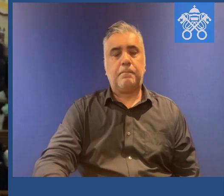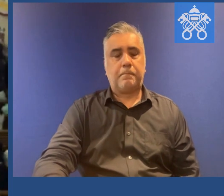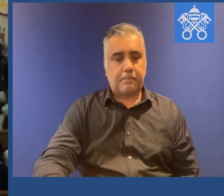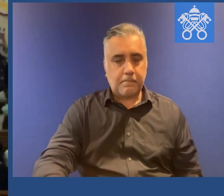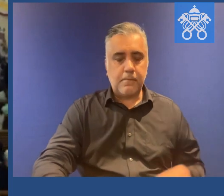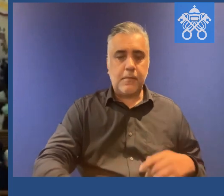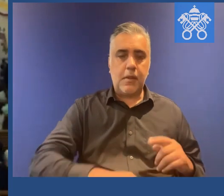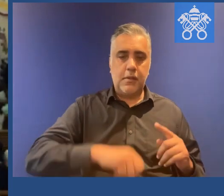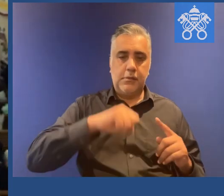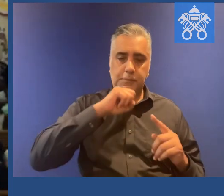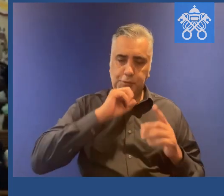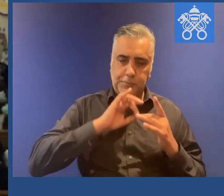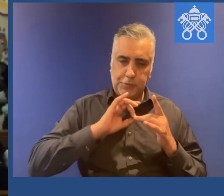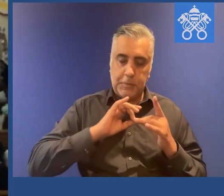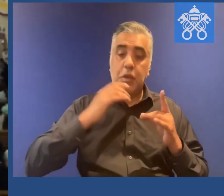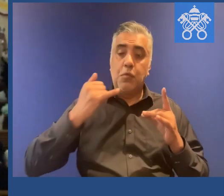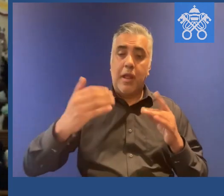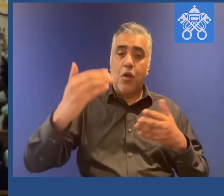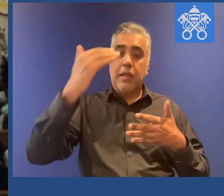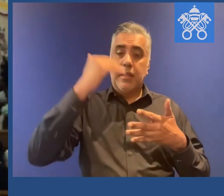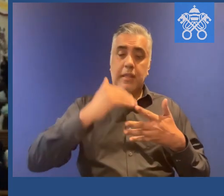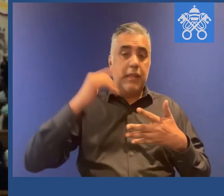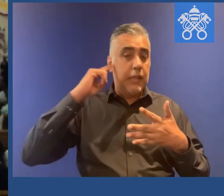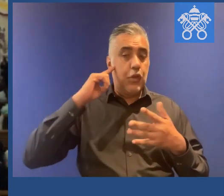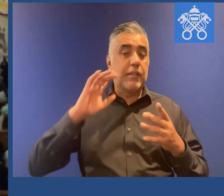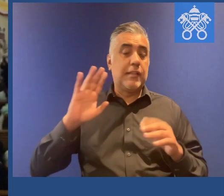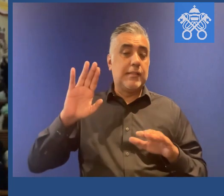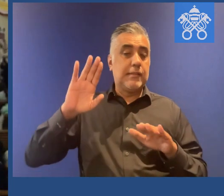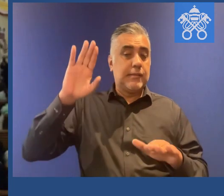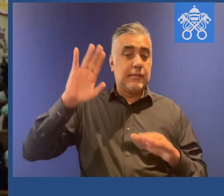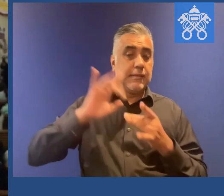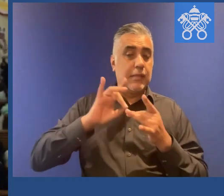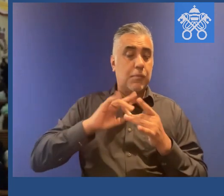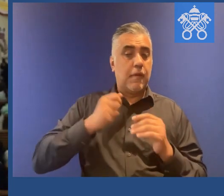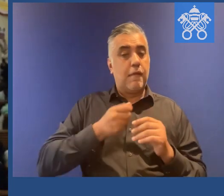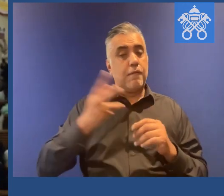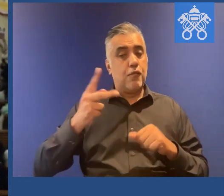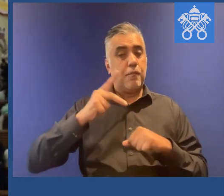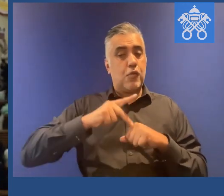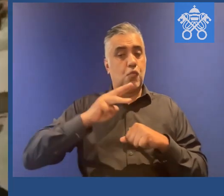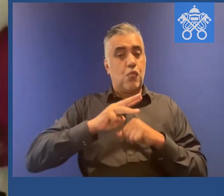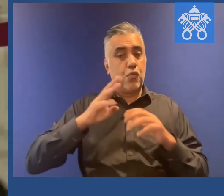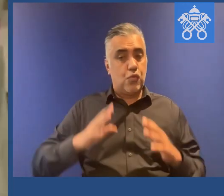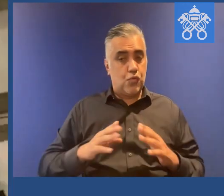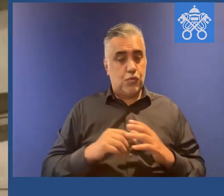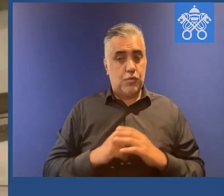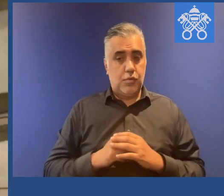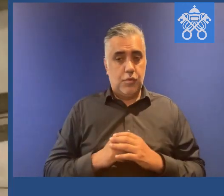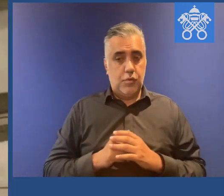As Bishop Hinder mentioned, we will now hear the testimonies of a couple of pastoral workers.